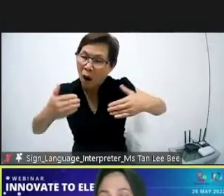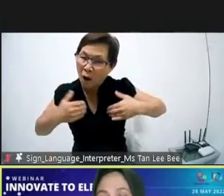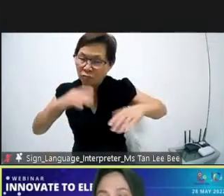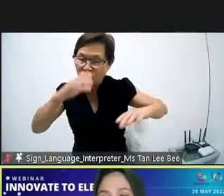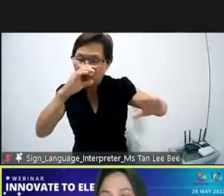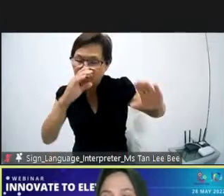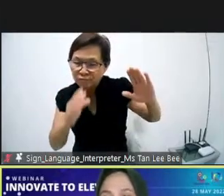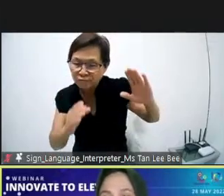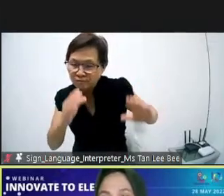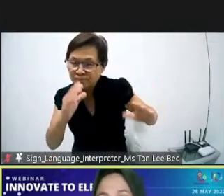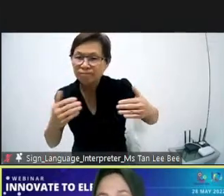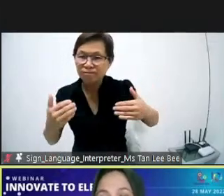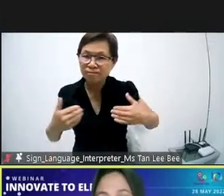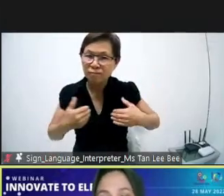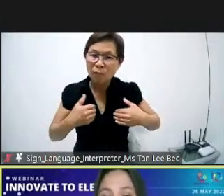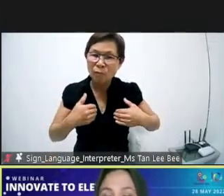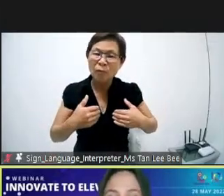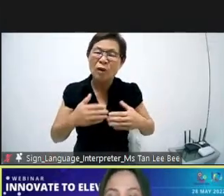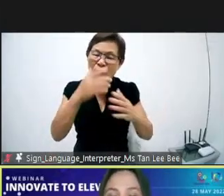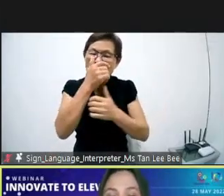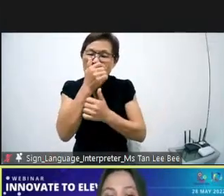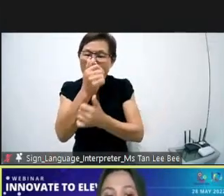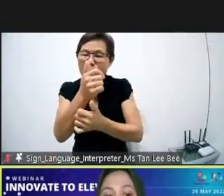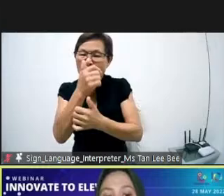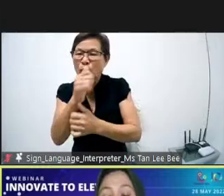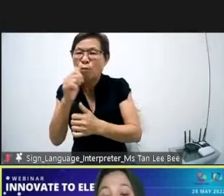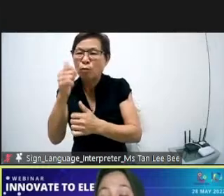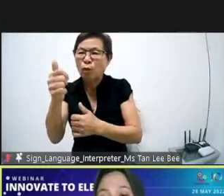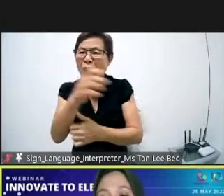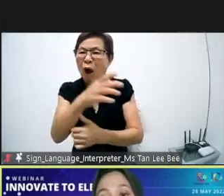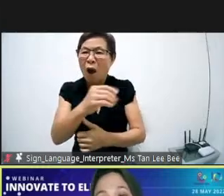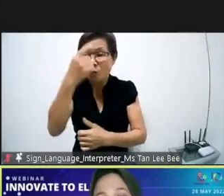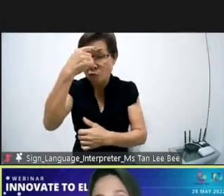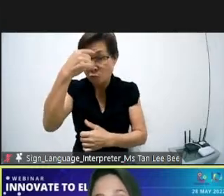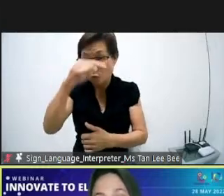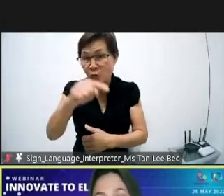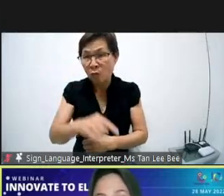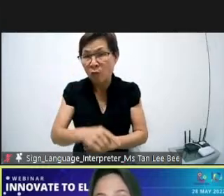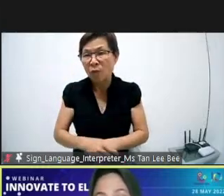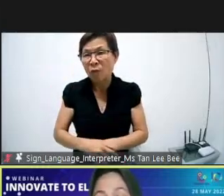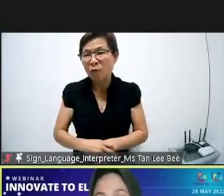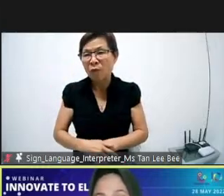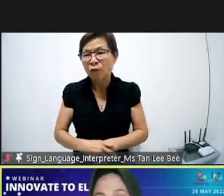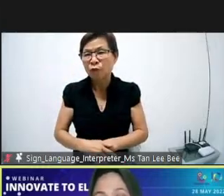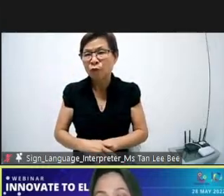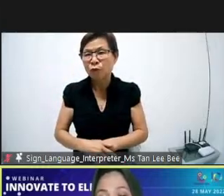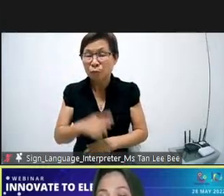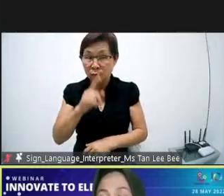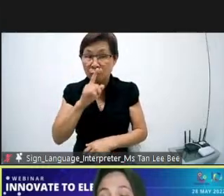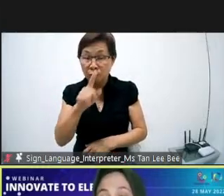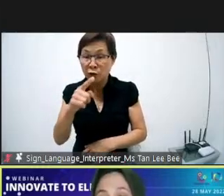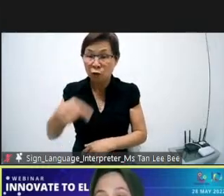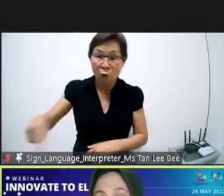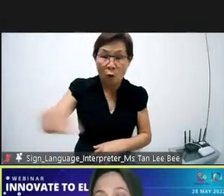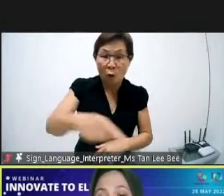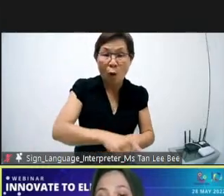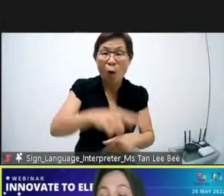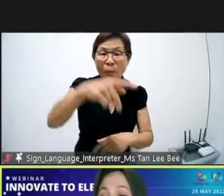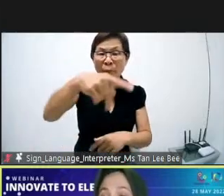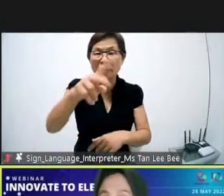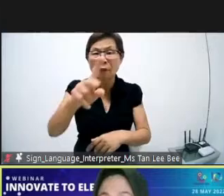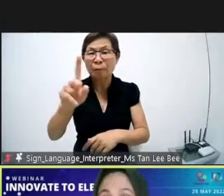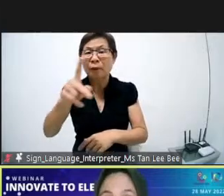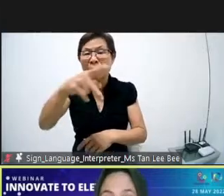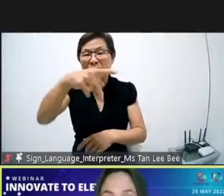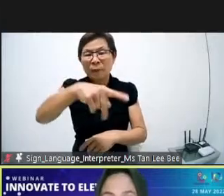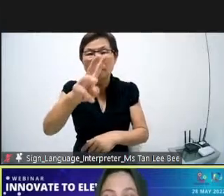animation icon with interesting to measure their understanding and how successful learning